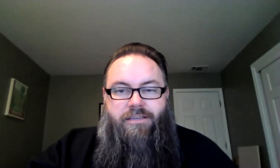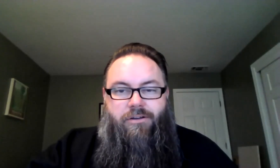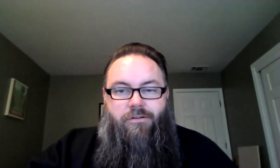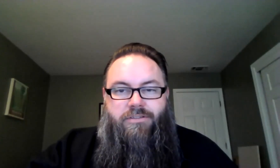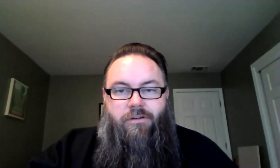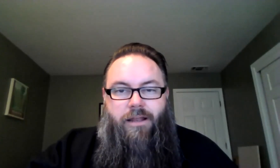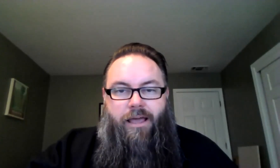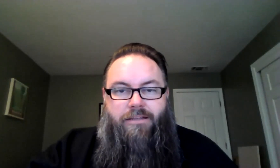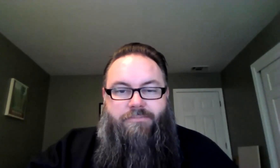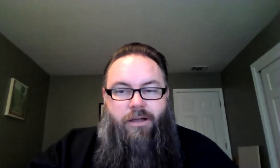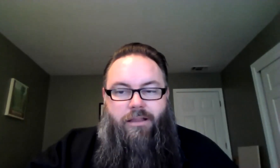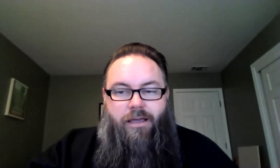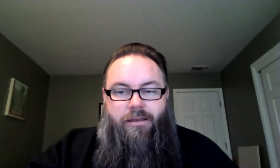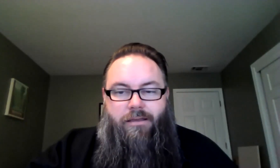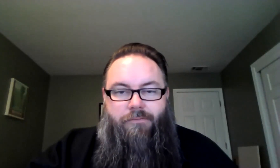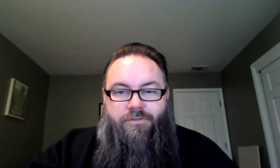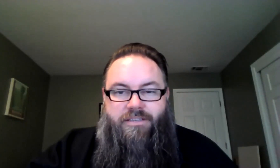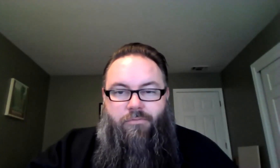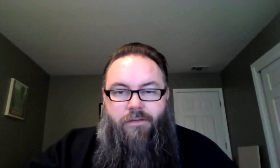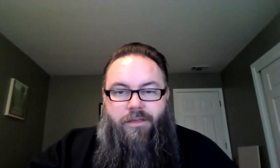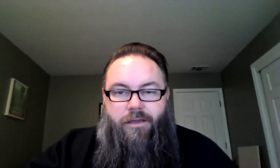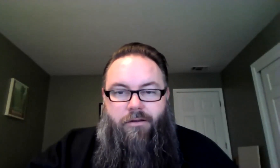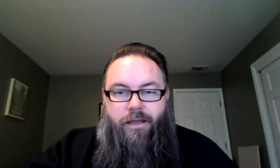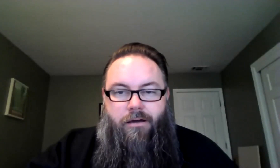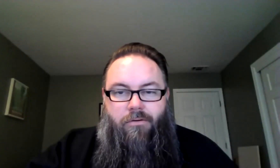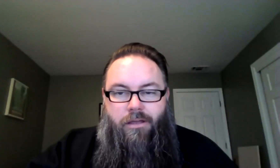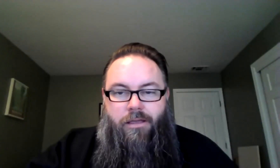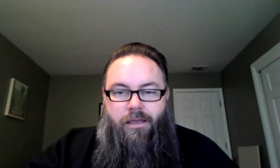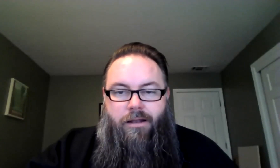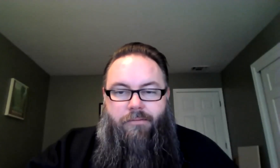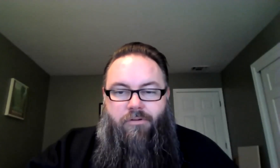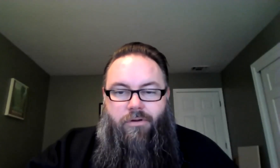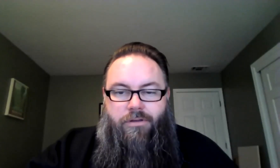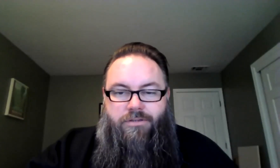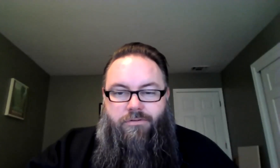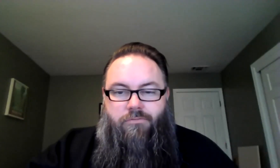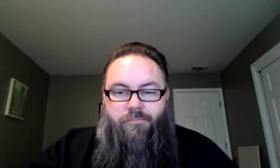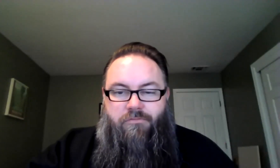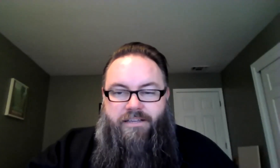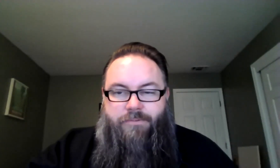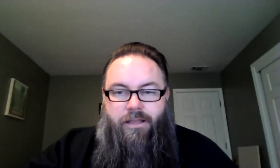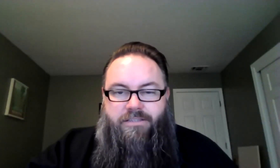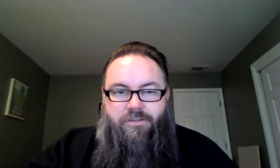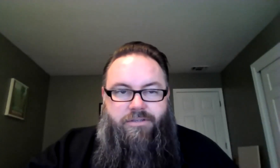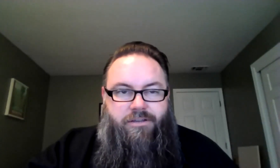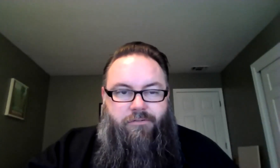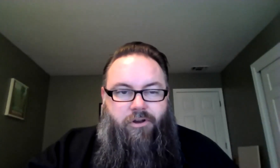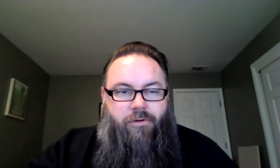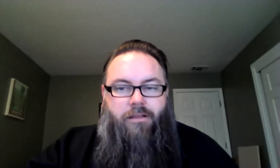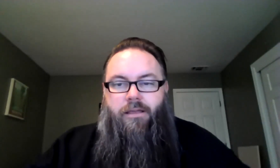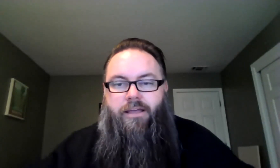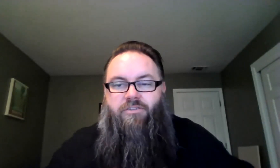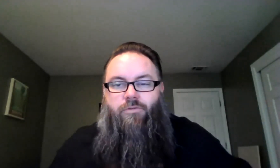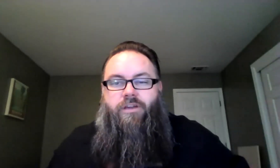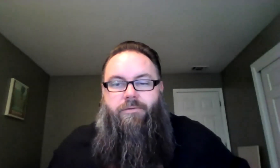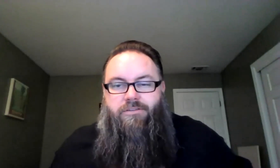can see her. So I'm going to add a spotlight if you see Rima there now, and I'm going to remove my spotlight so you can see her very